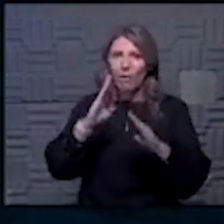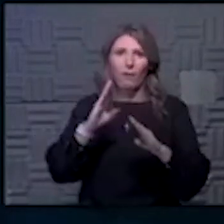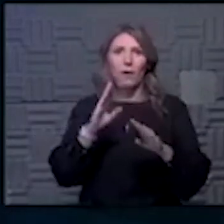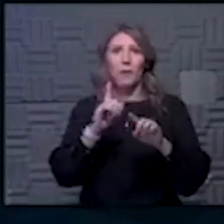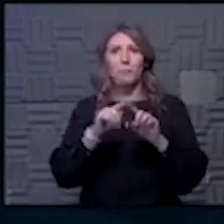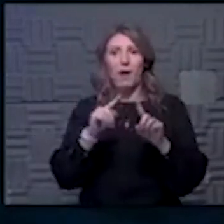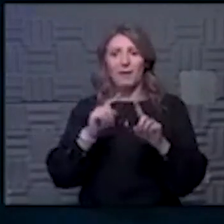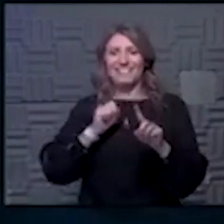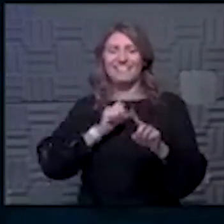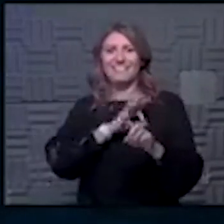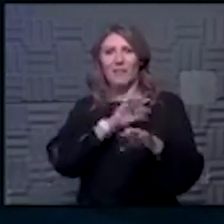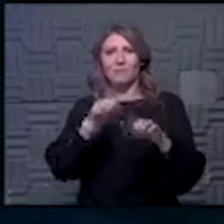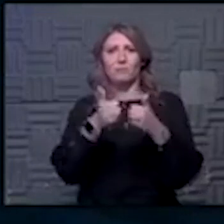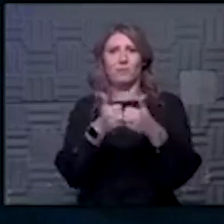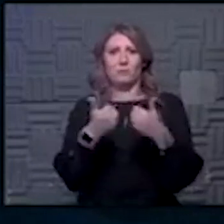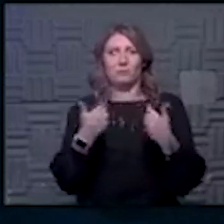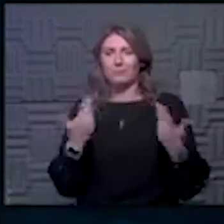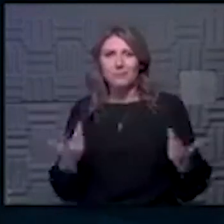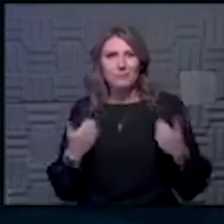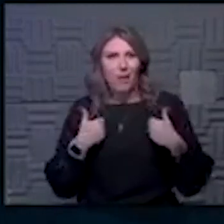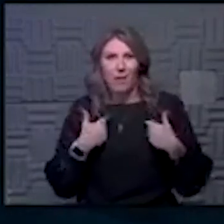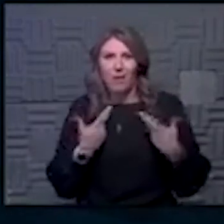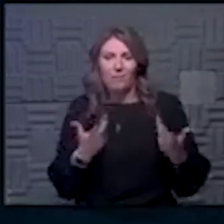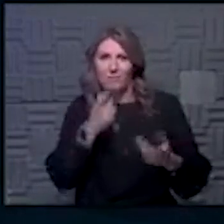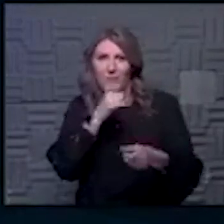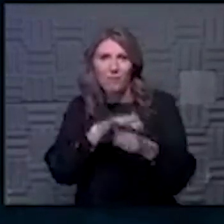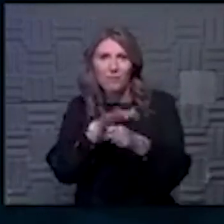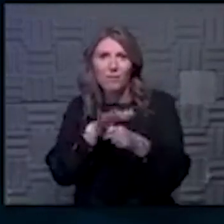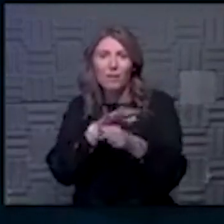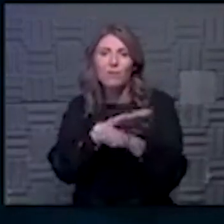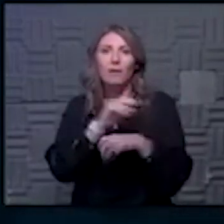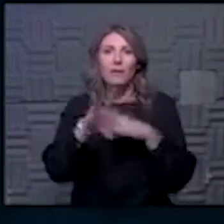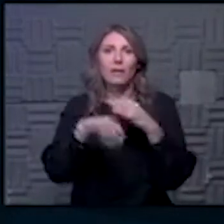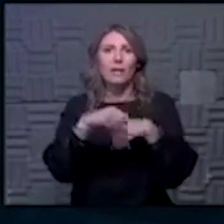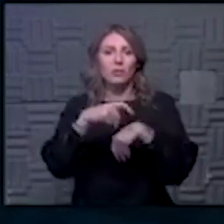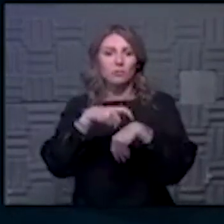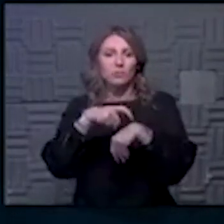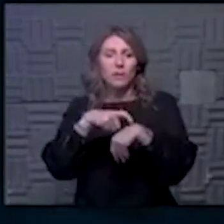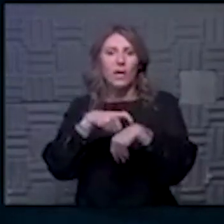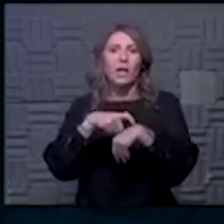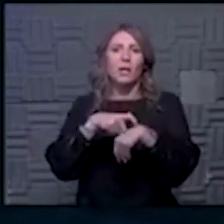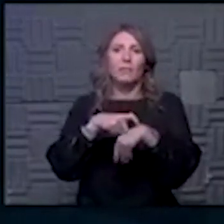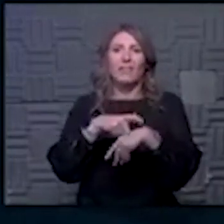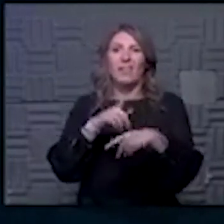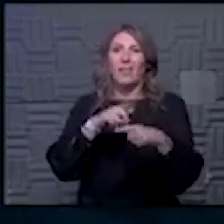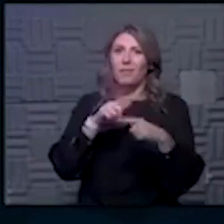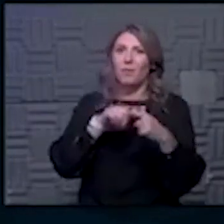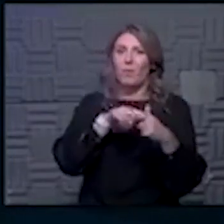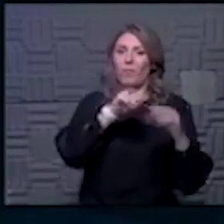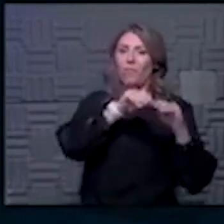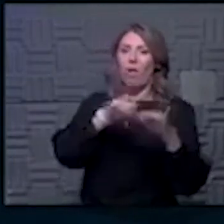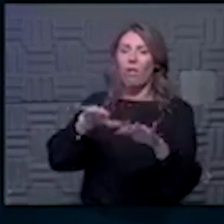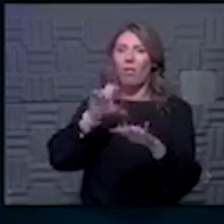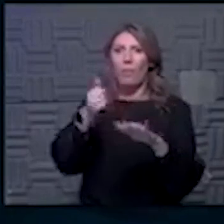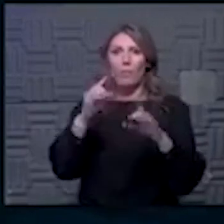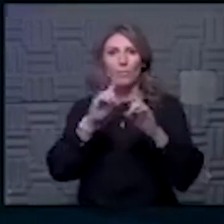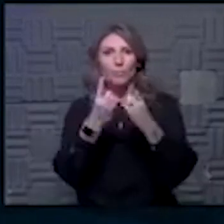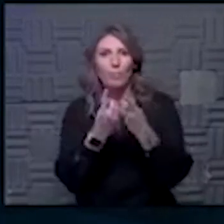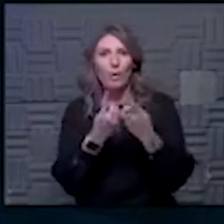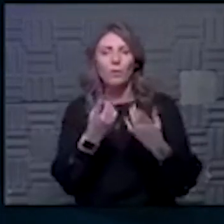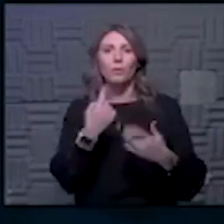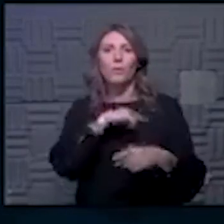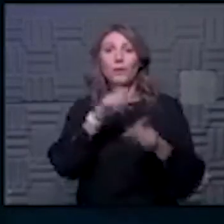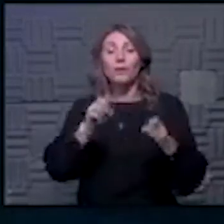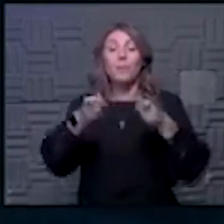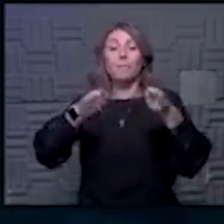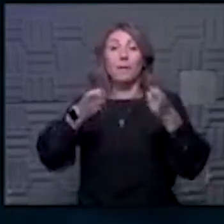staffing challenges, and extra time that patients end up taking in the overflows. So we're able to manage